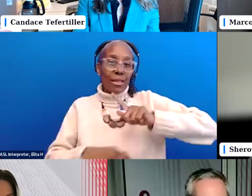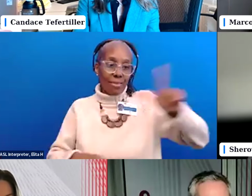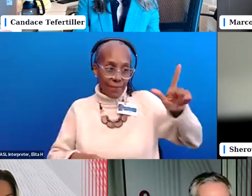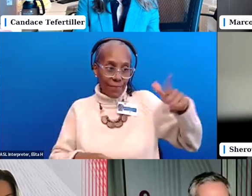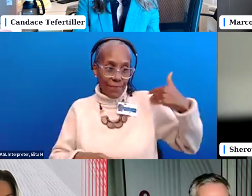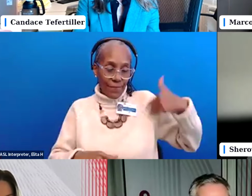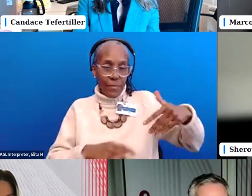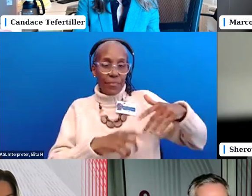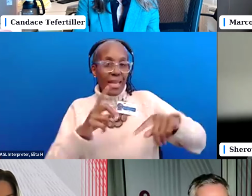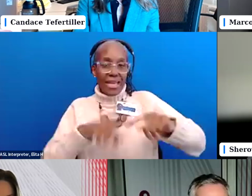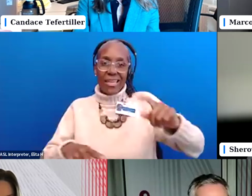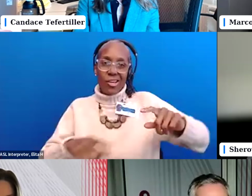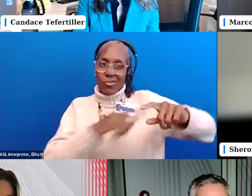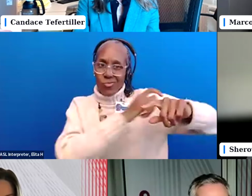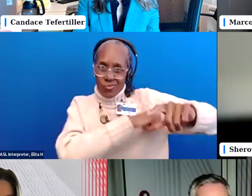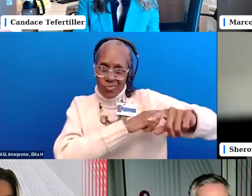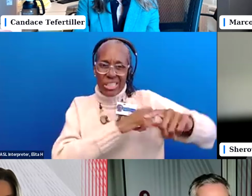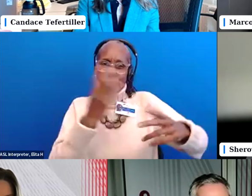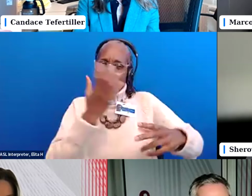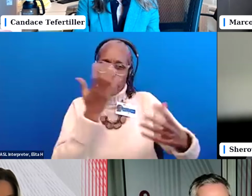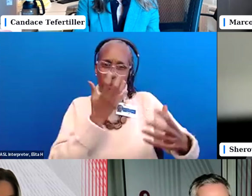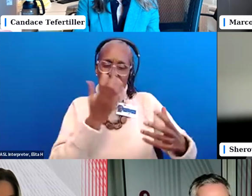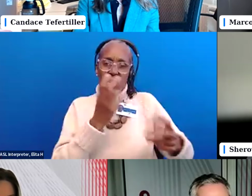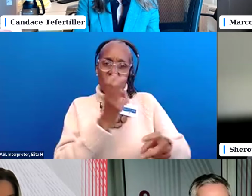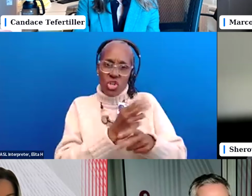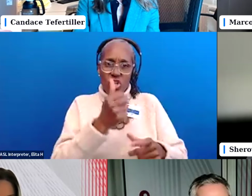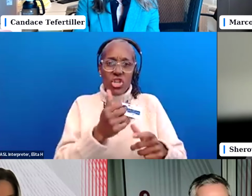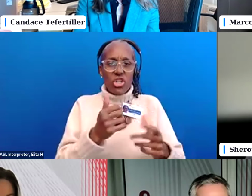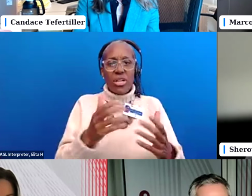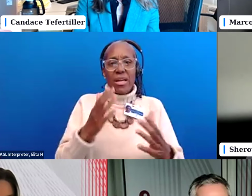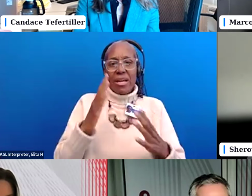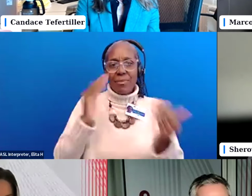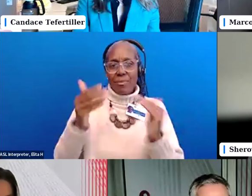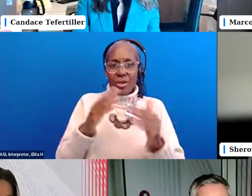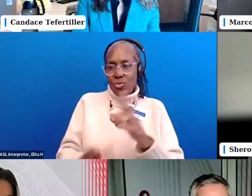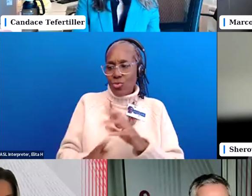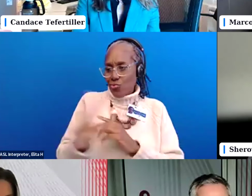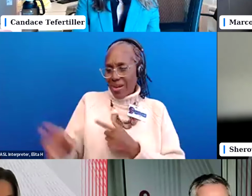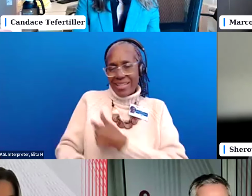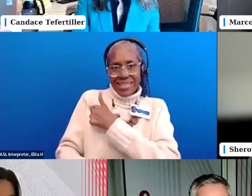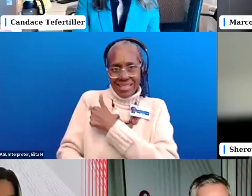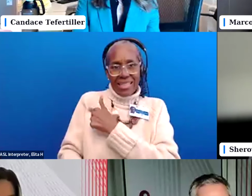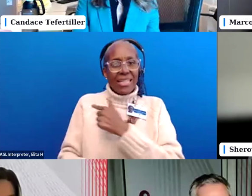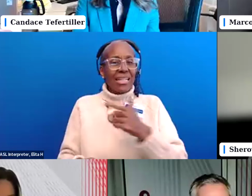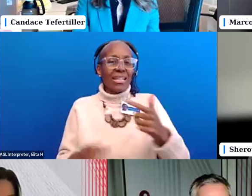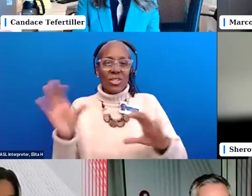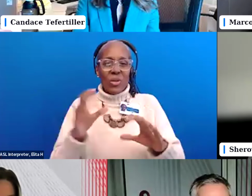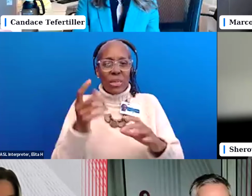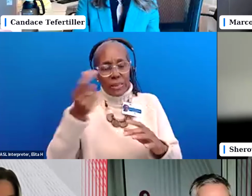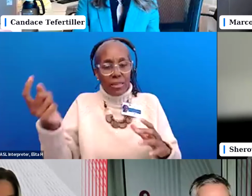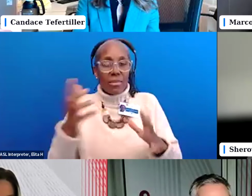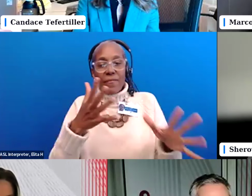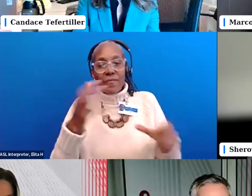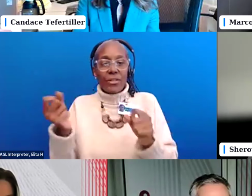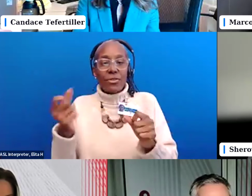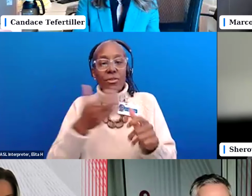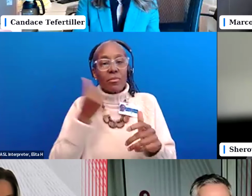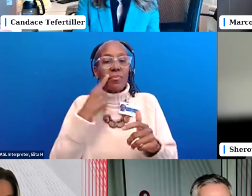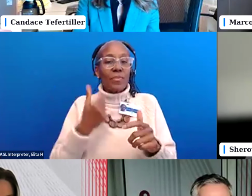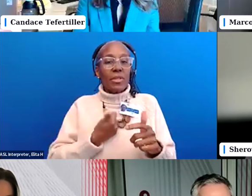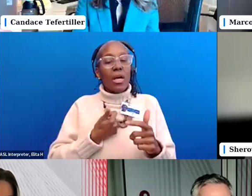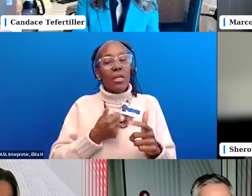have issues reaching one side over another because the left side's more impaired than the right. Those little things, being able to do them faster and better for myself